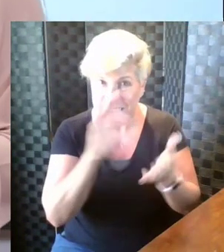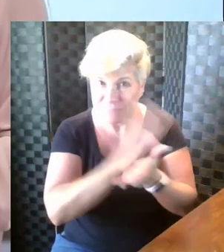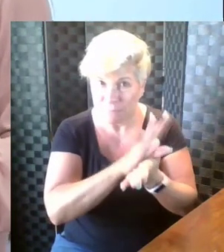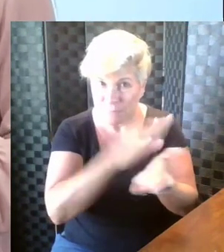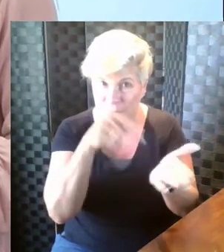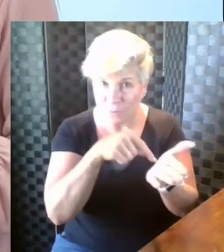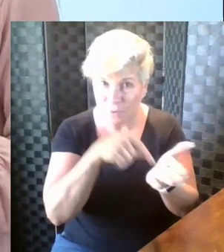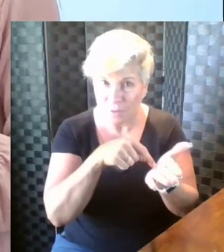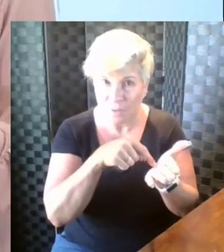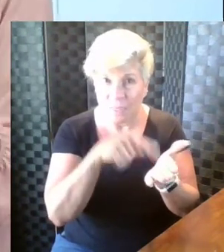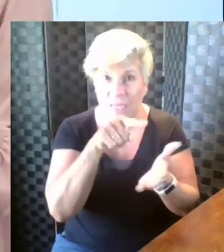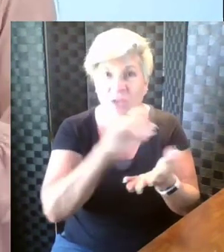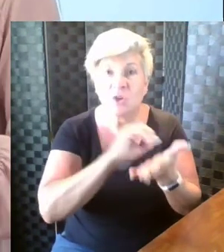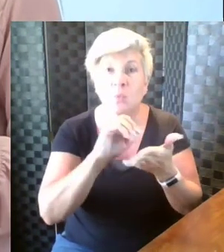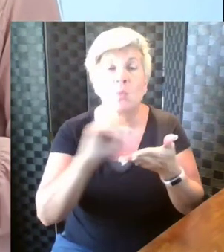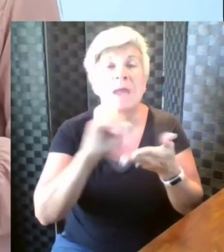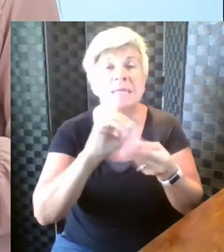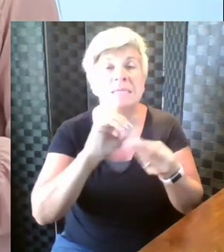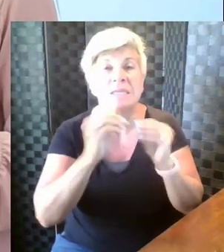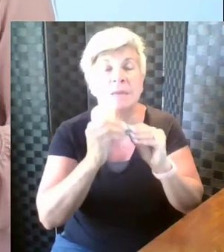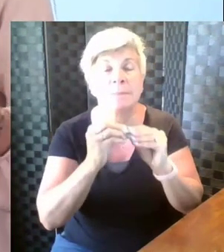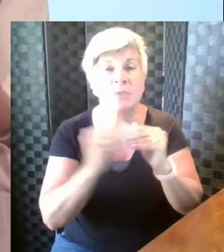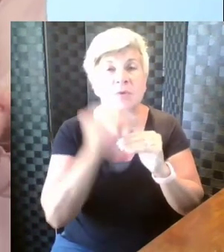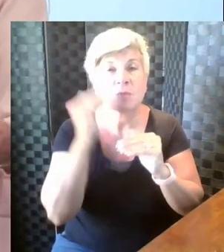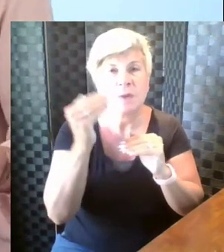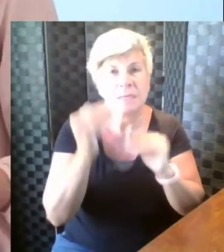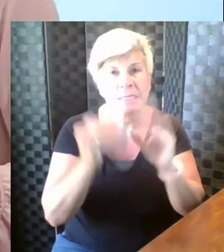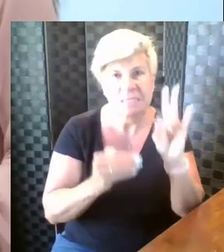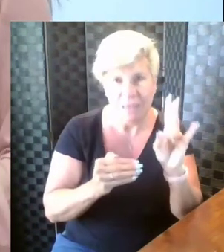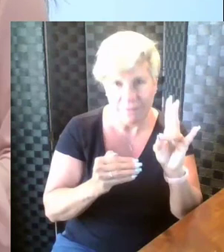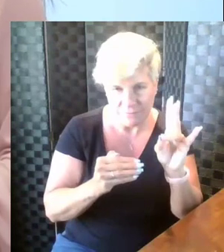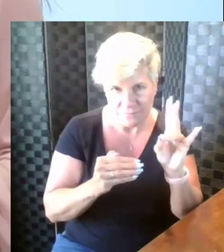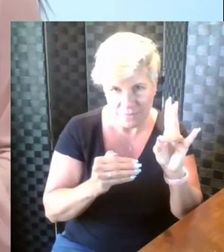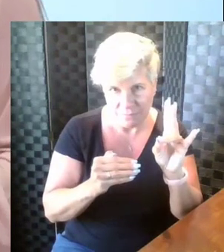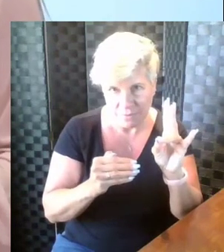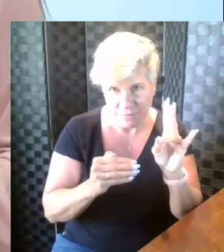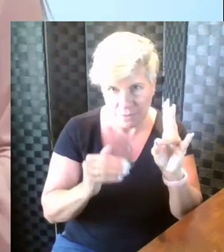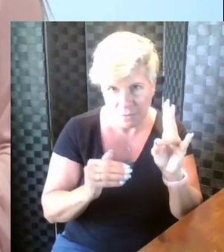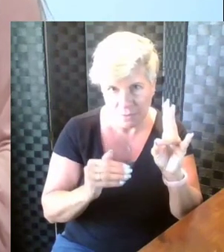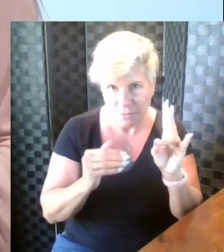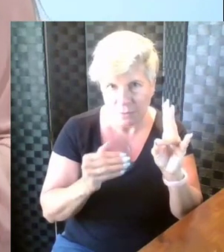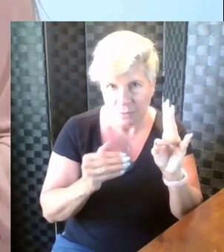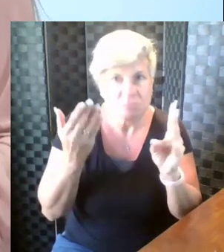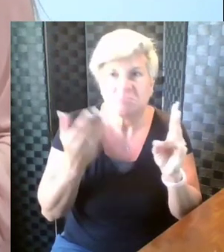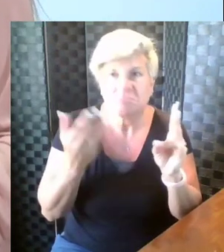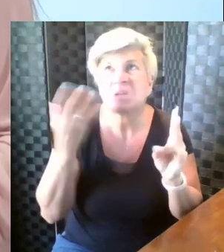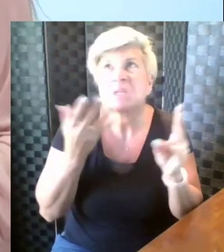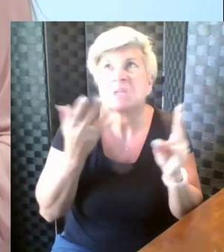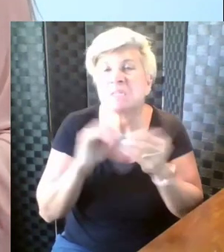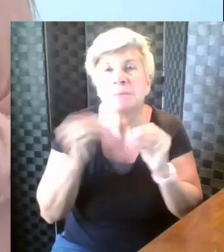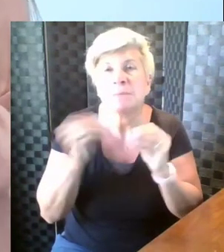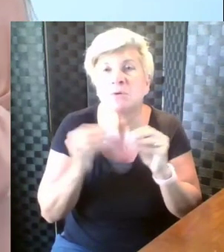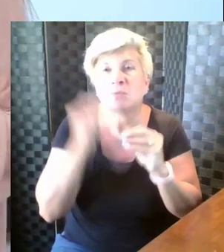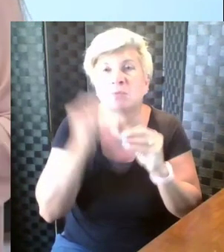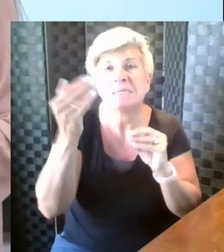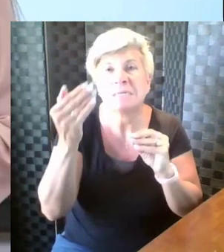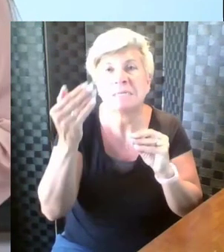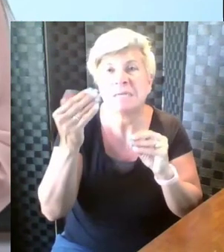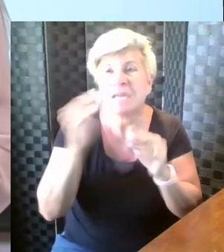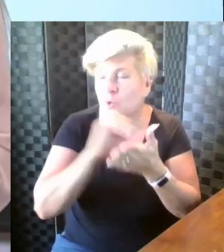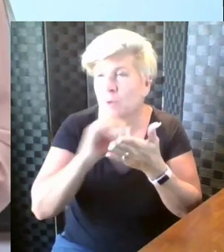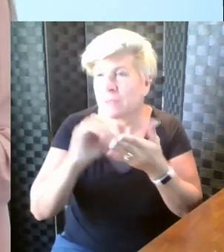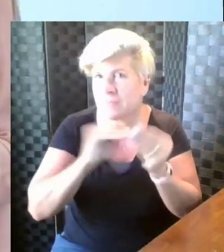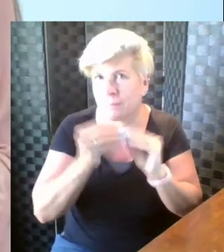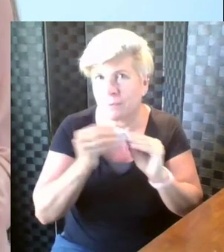going to be writing a number that's greater, just like we did a few minutes ago. You just yelled one out. So you have 7. You could yell out a number that's greater, and you're all